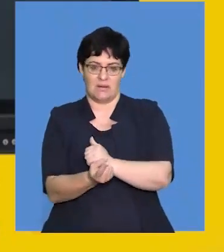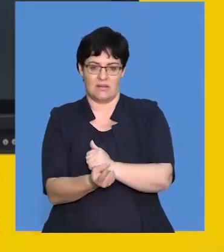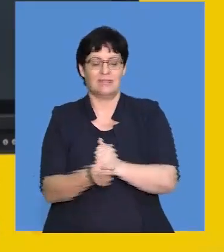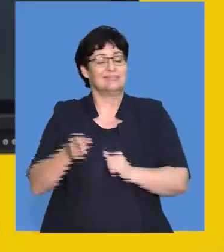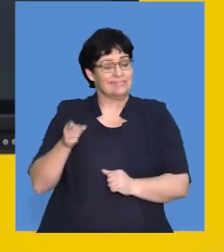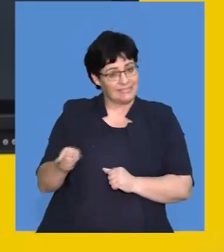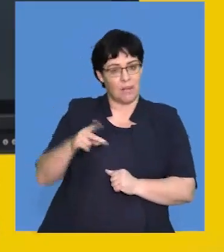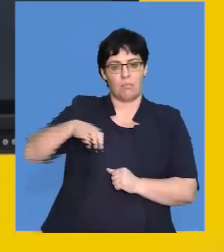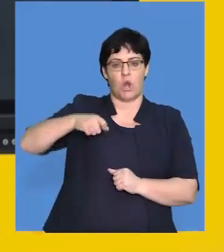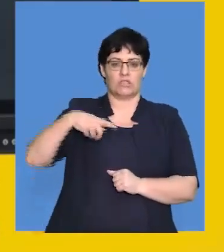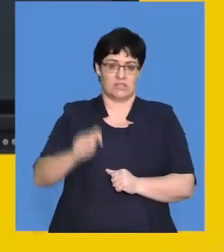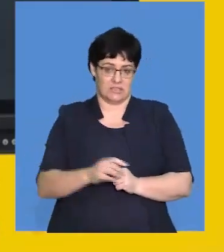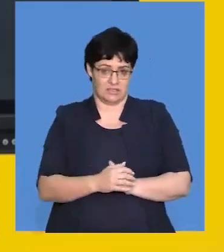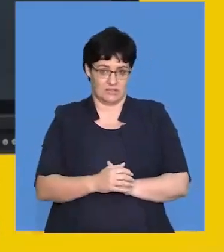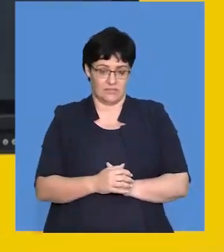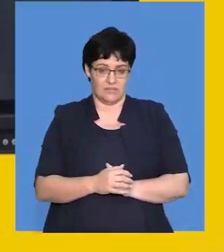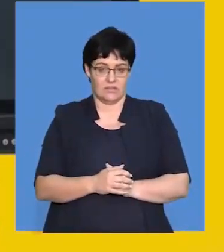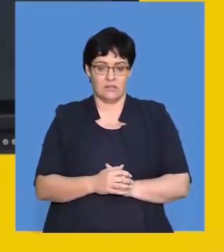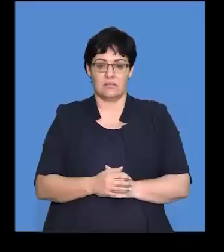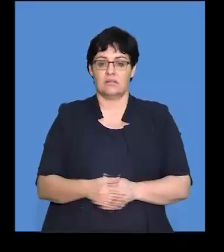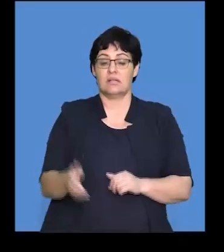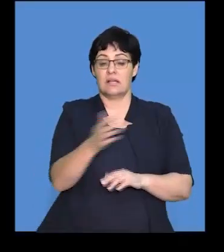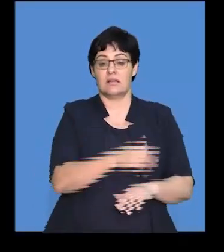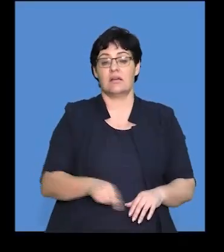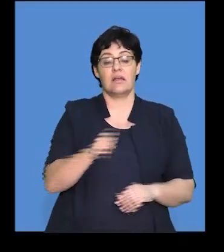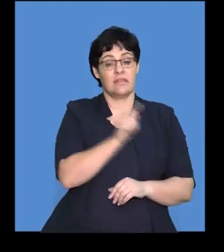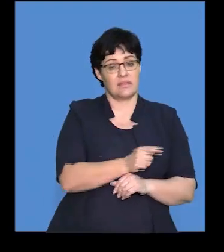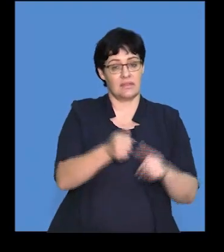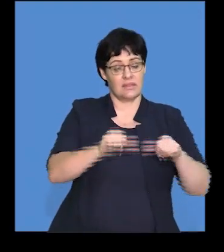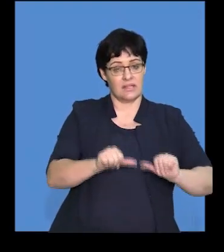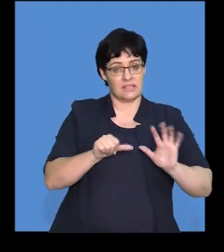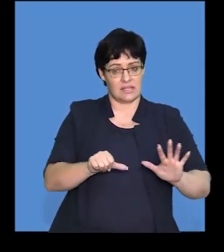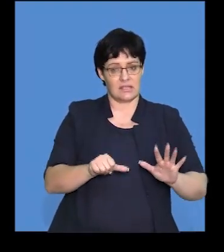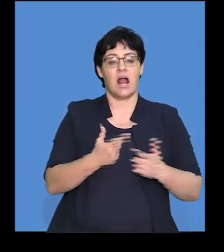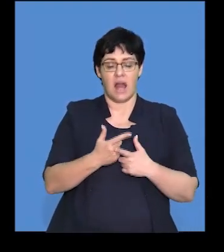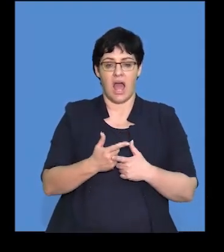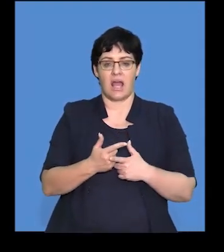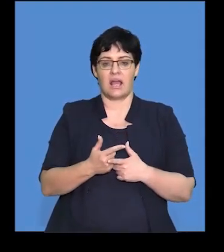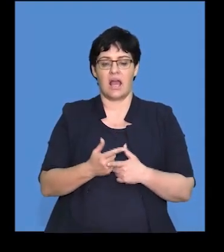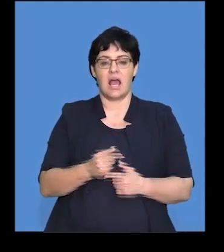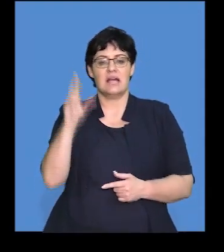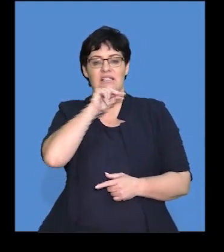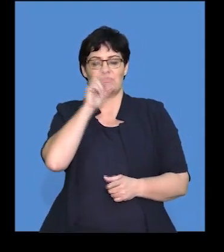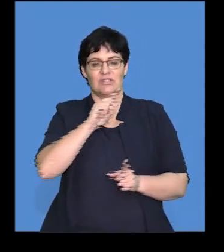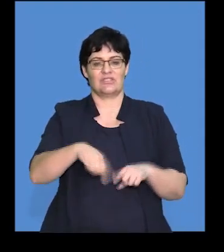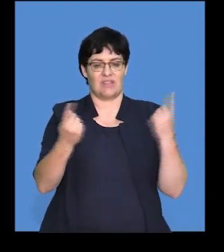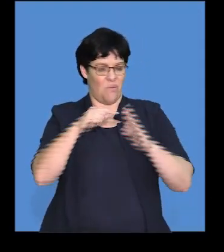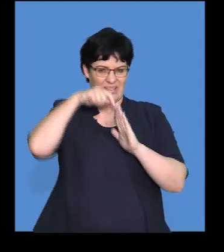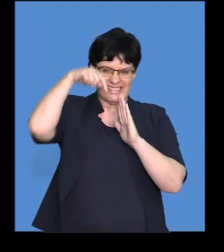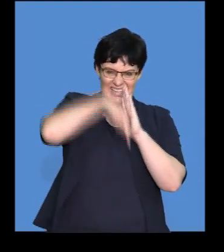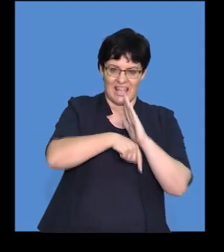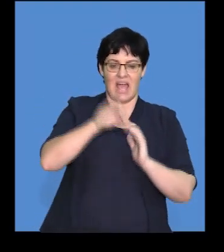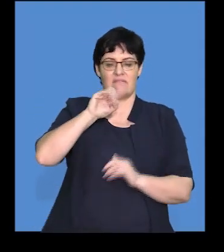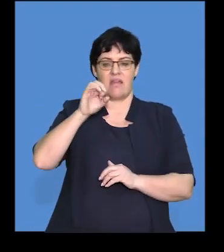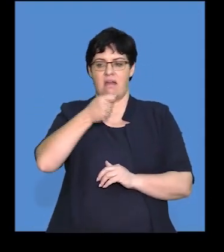and so this is what we call plot. Number 6 are your figures of speech. We will go in